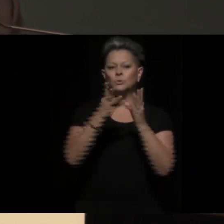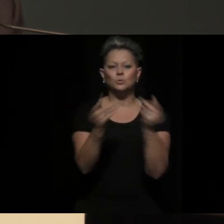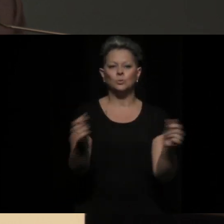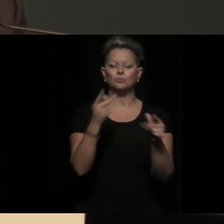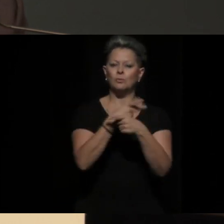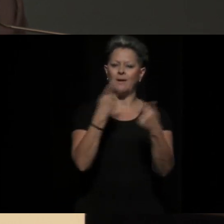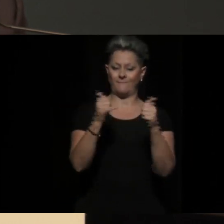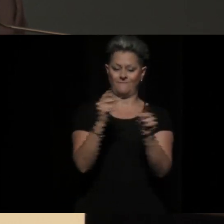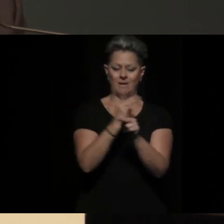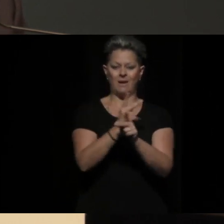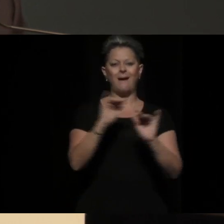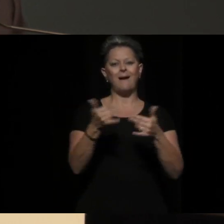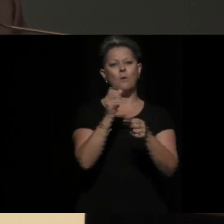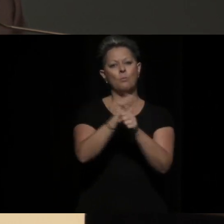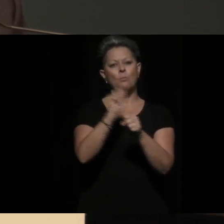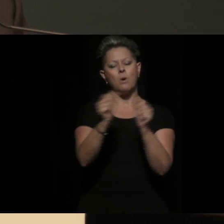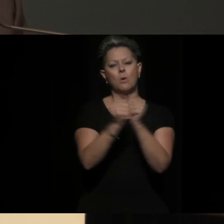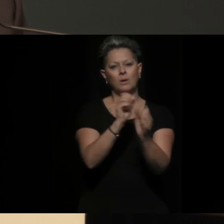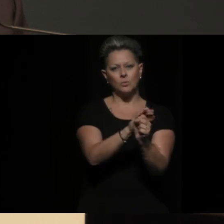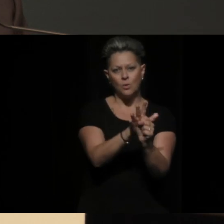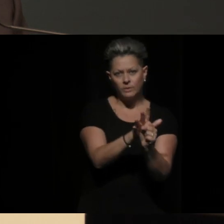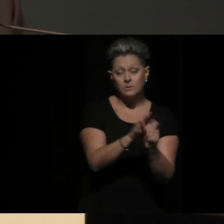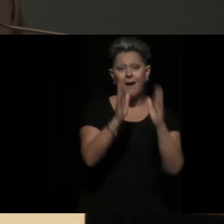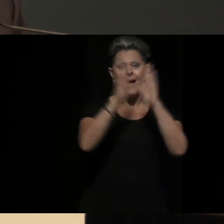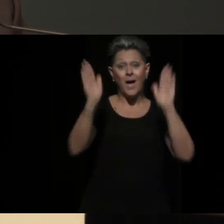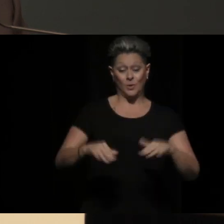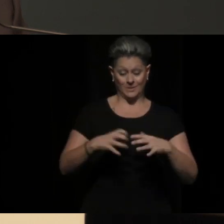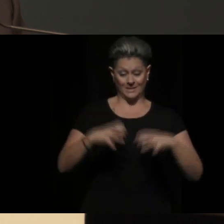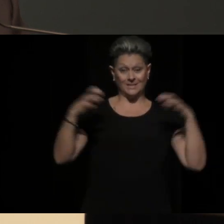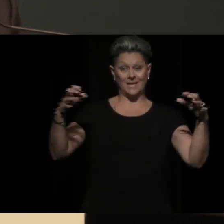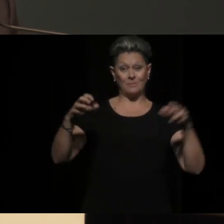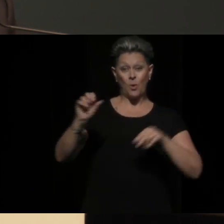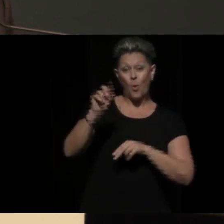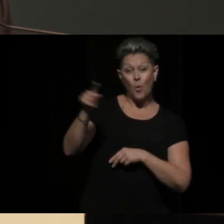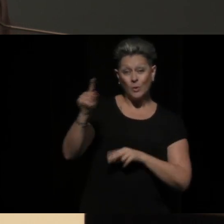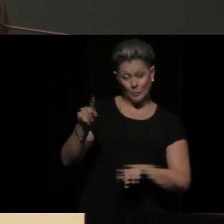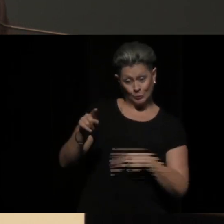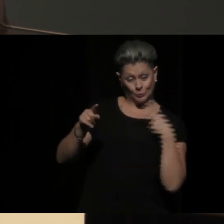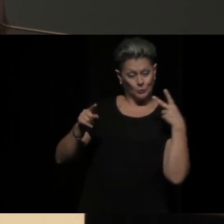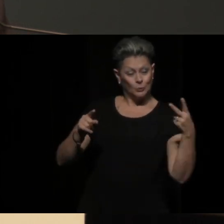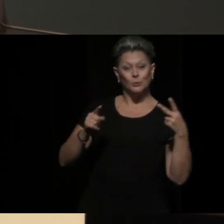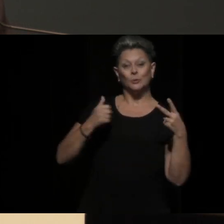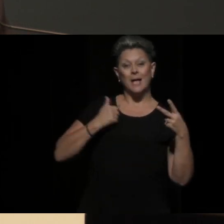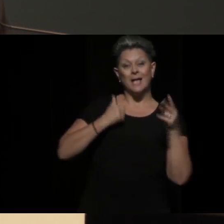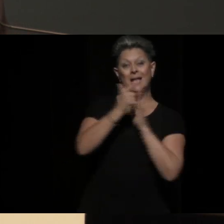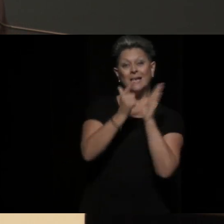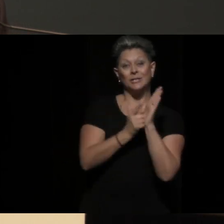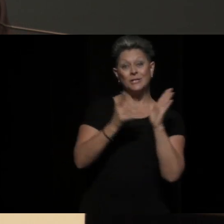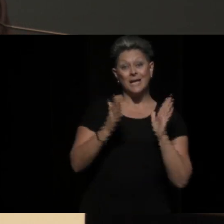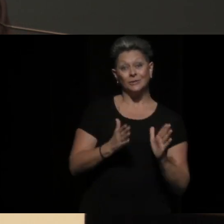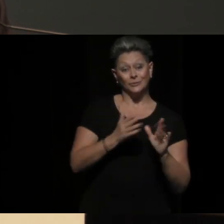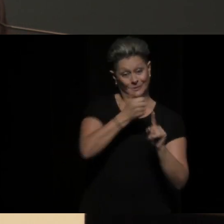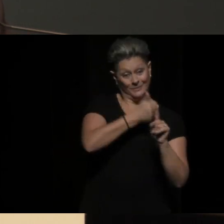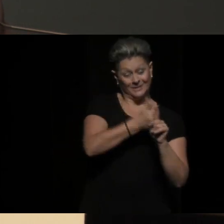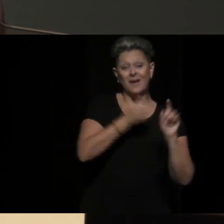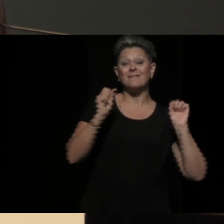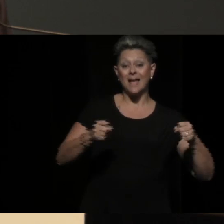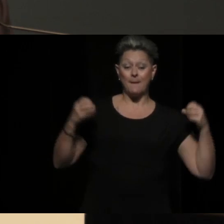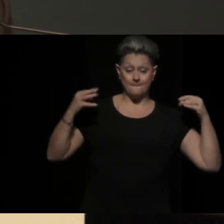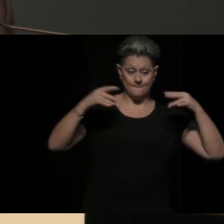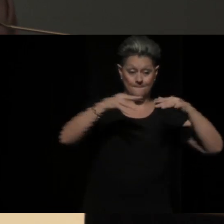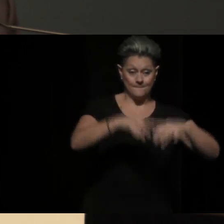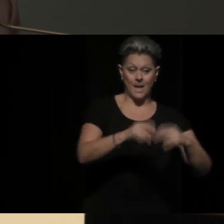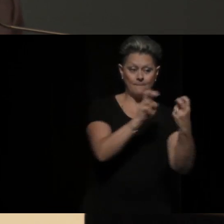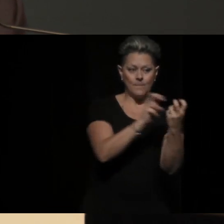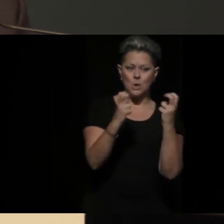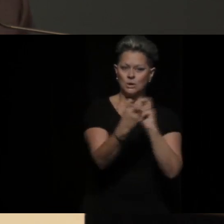House of Assembly was one of only 2 Canadian legislatures that was able to meet in person during 2020